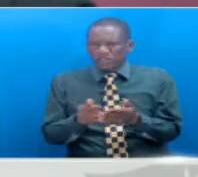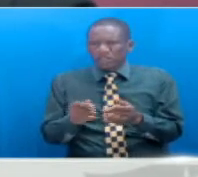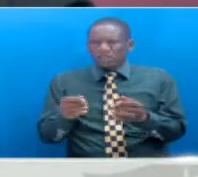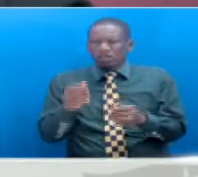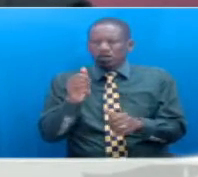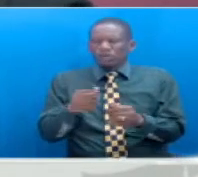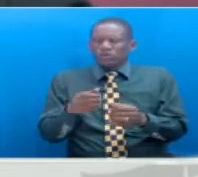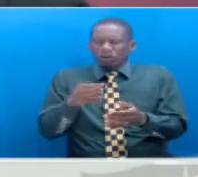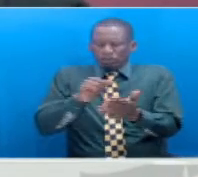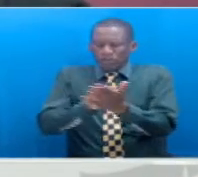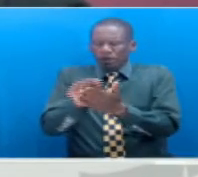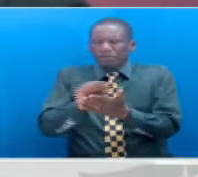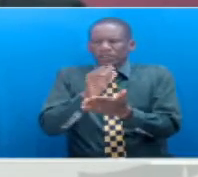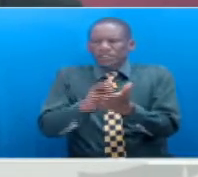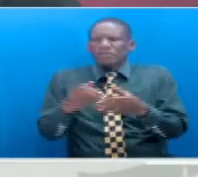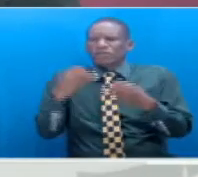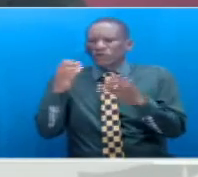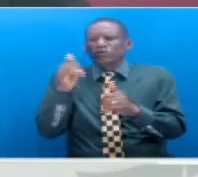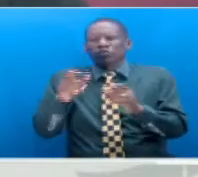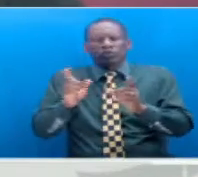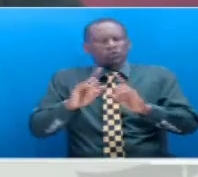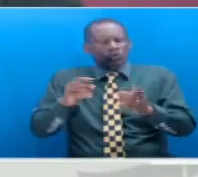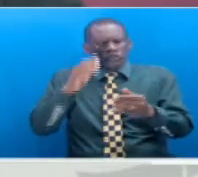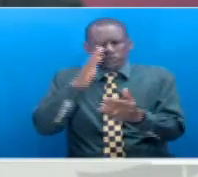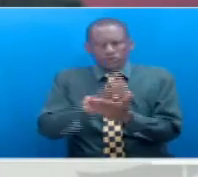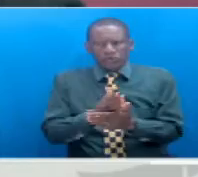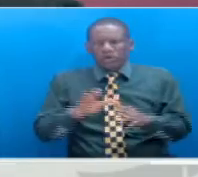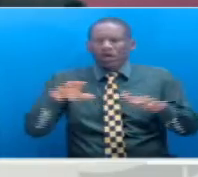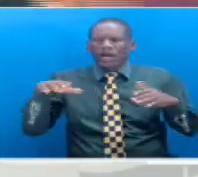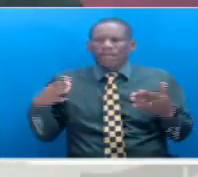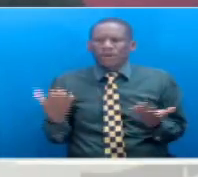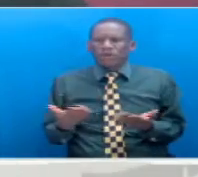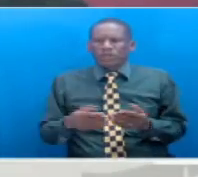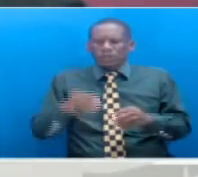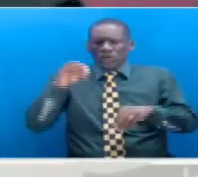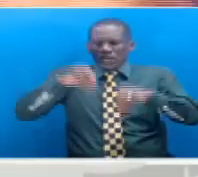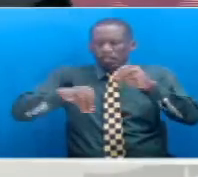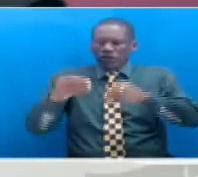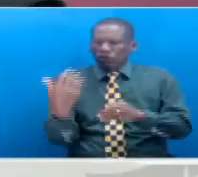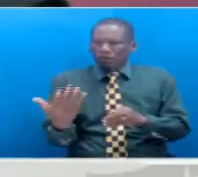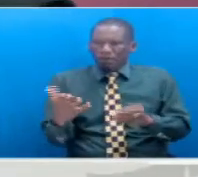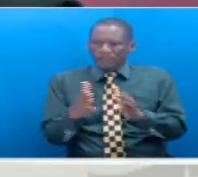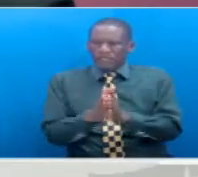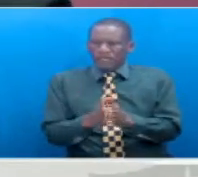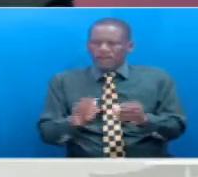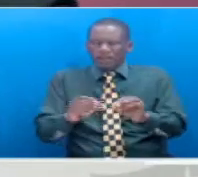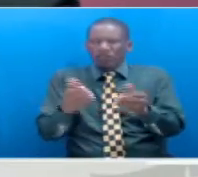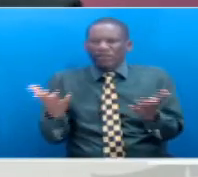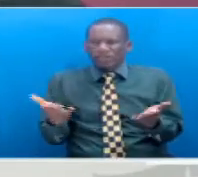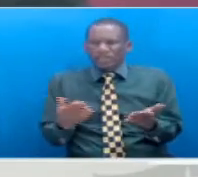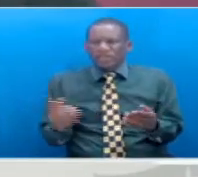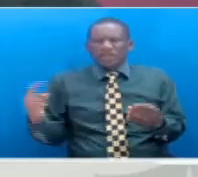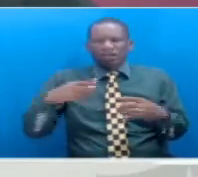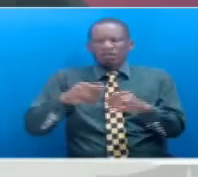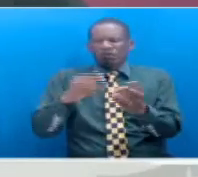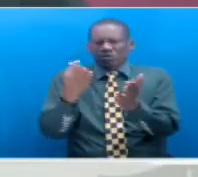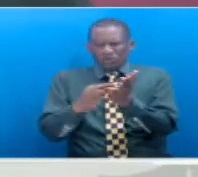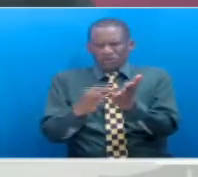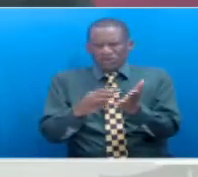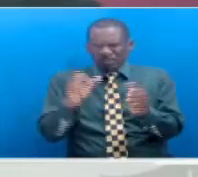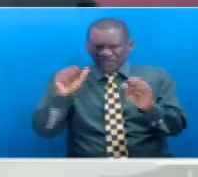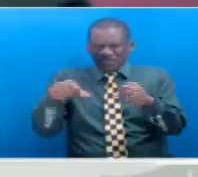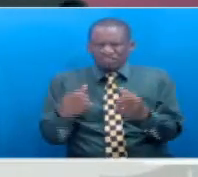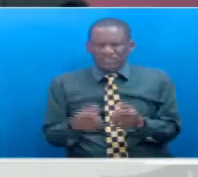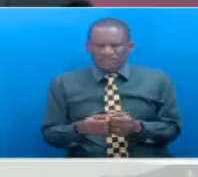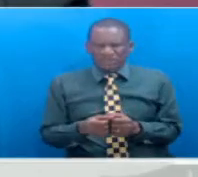not really founded about ballot papers and blah, blah, blah. Coming from Uganda.